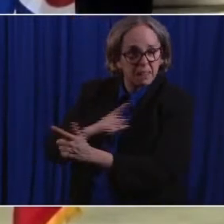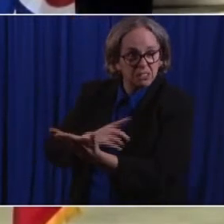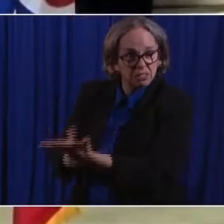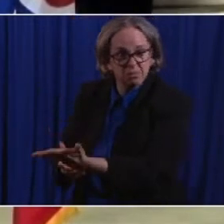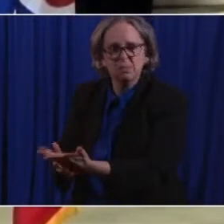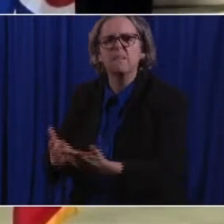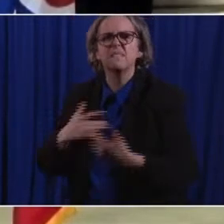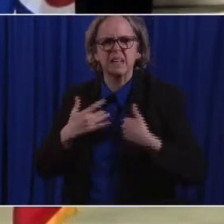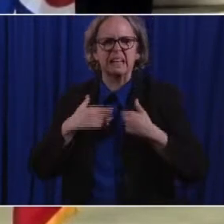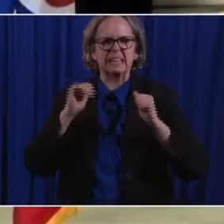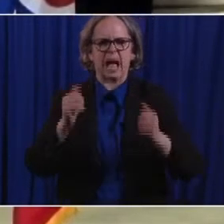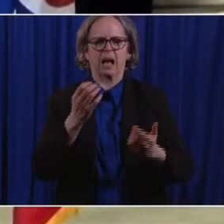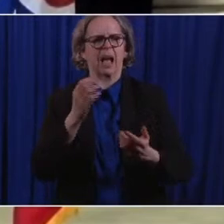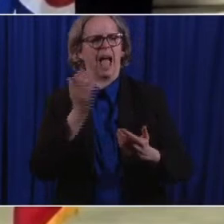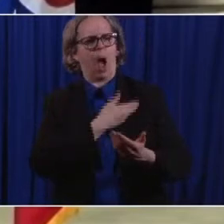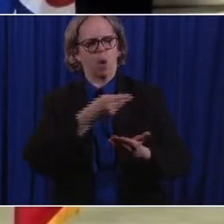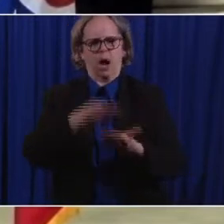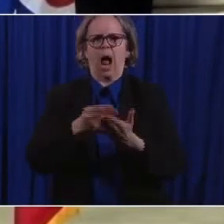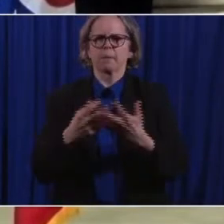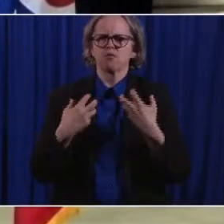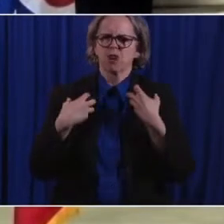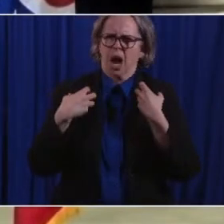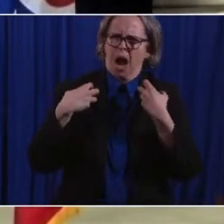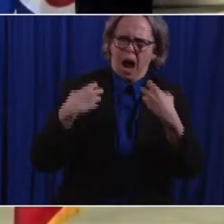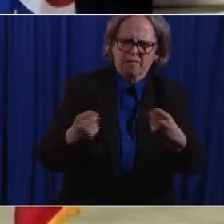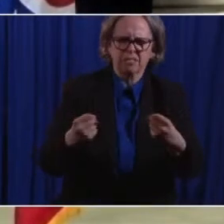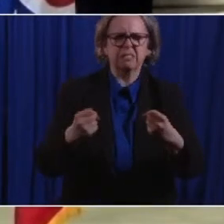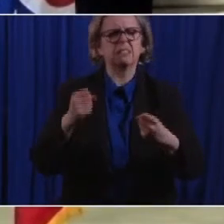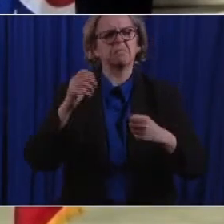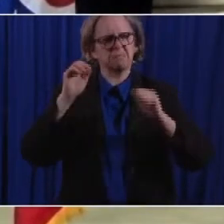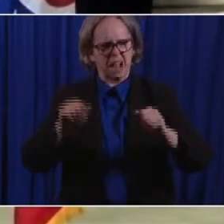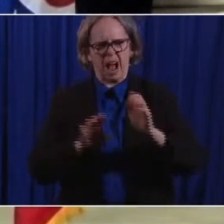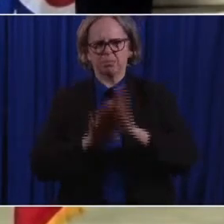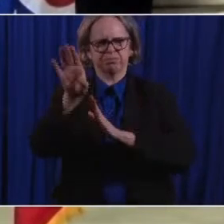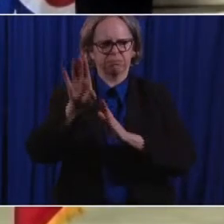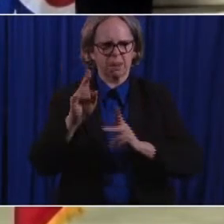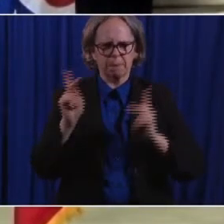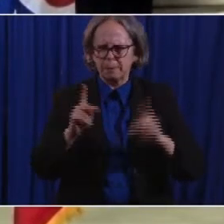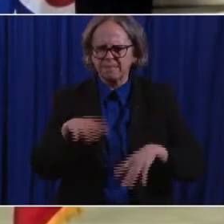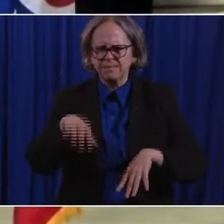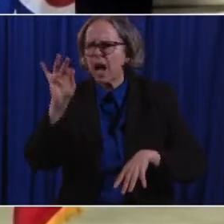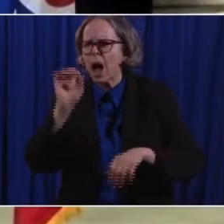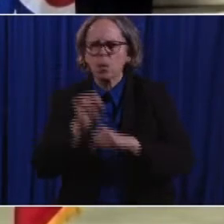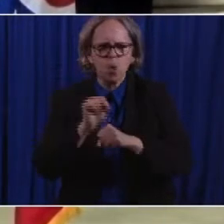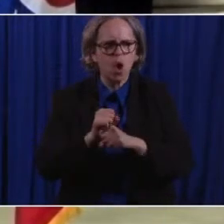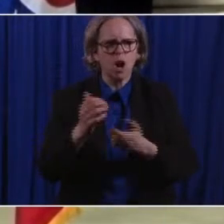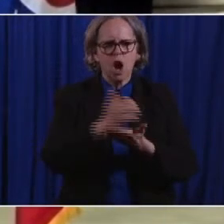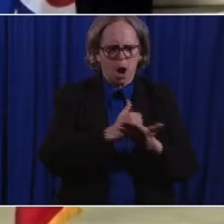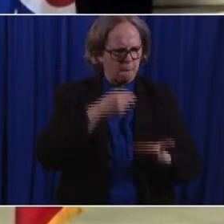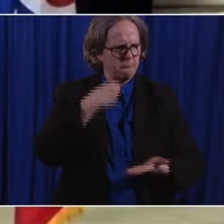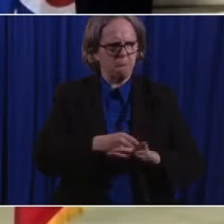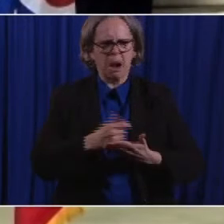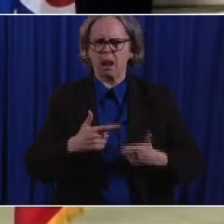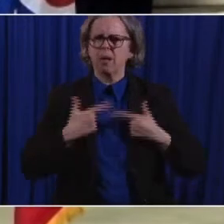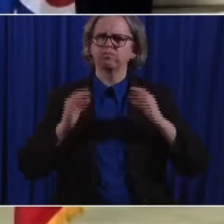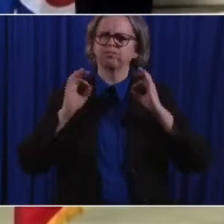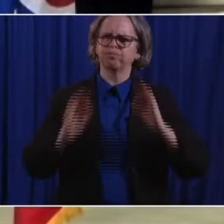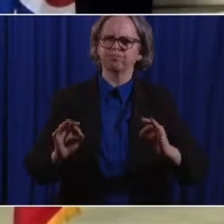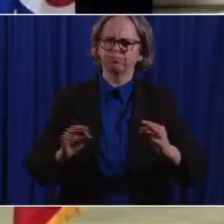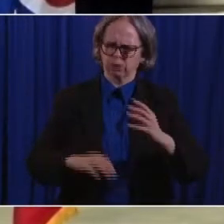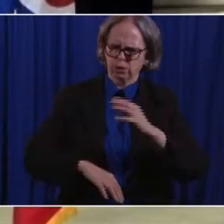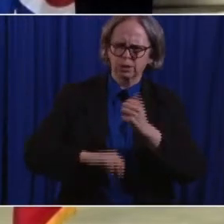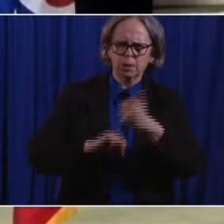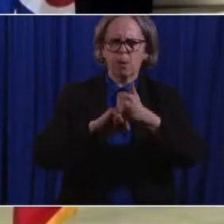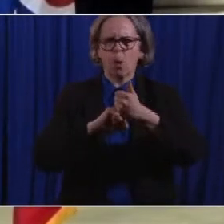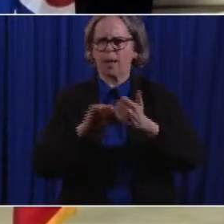be enhanced. People's ability to earn more, have more job security, and lead their version of the American dream will be